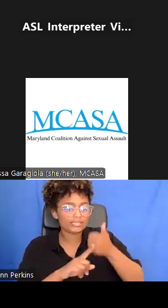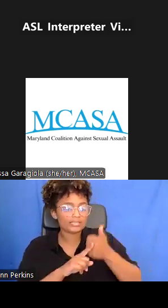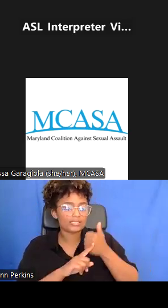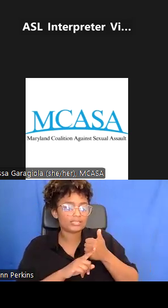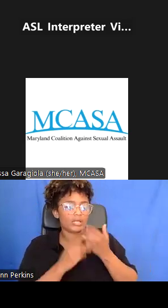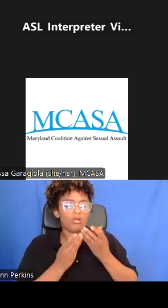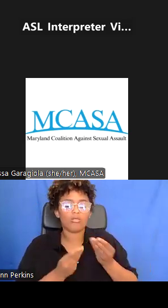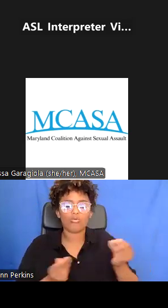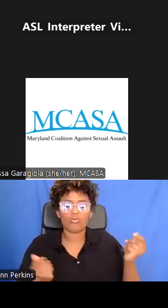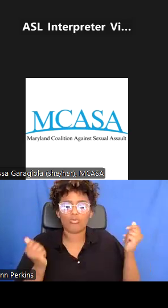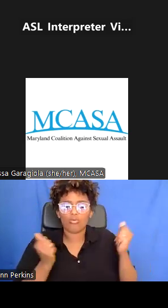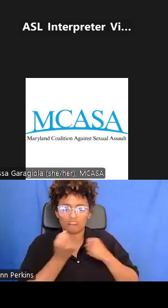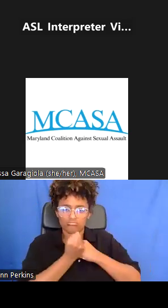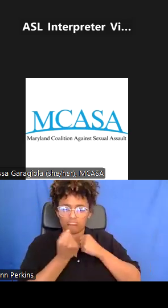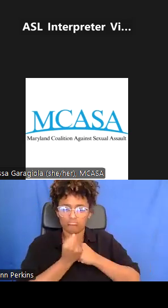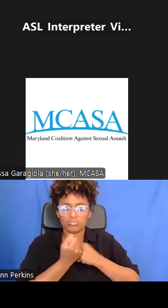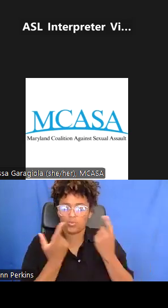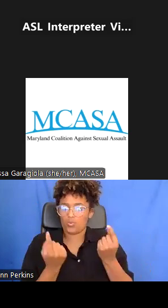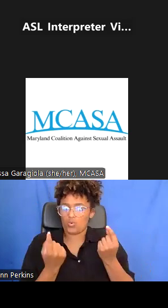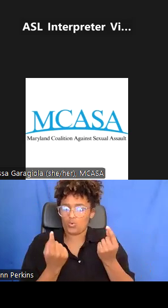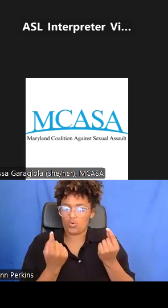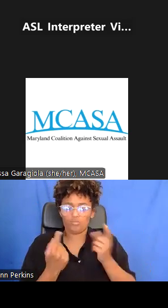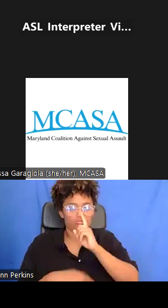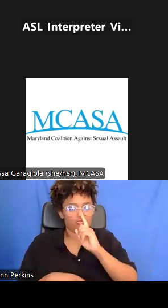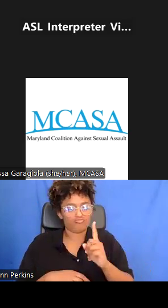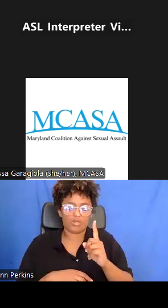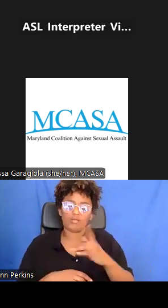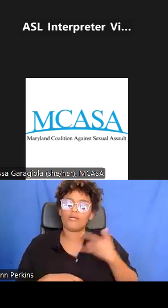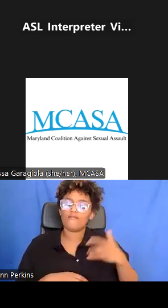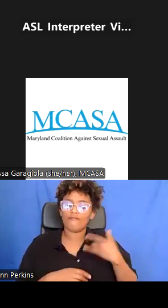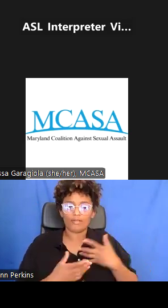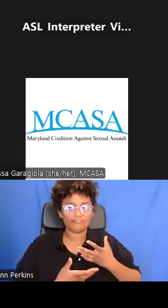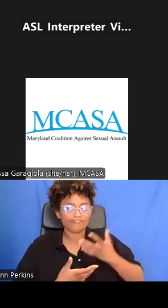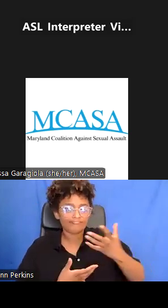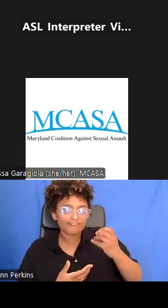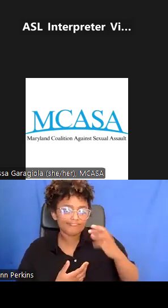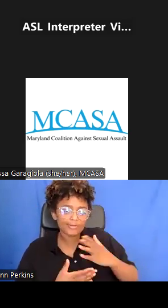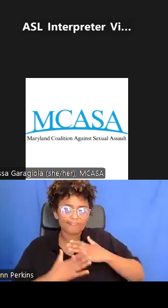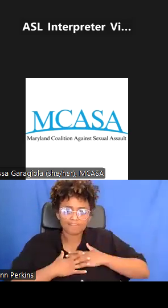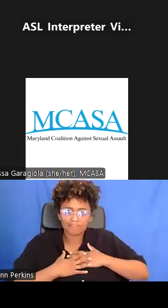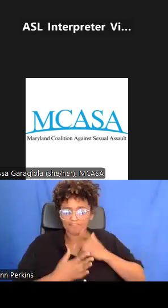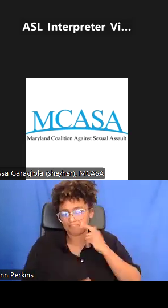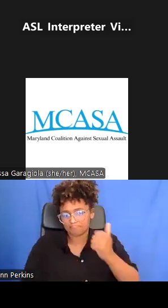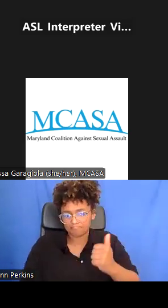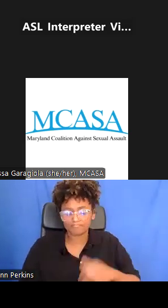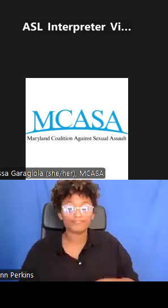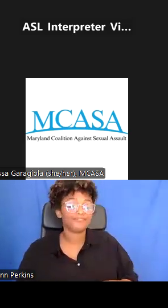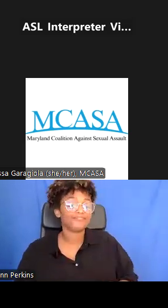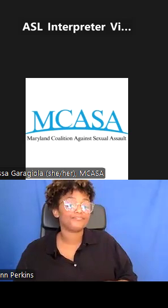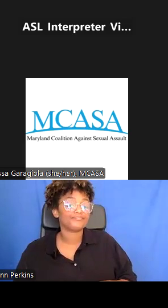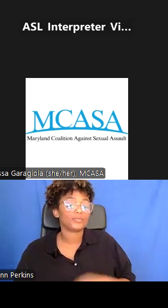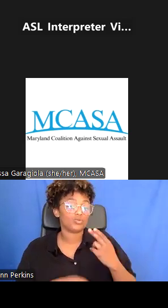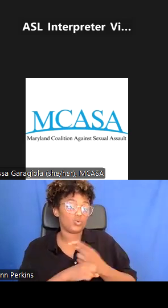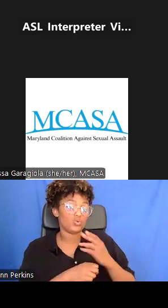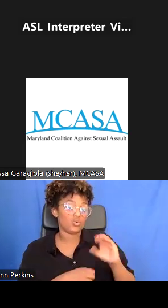level, but go to the Slido, either using the code or going to slido.com and putting in this code.